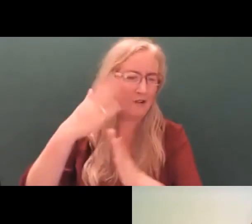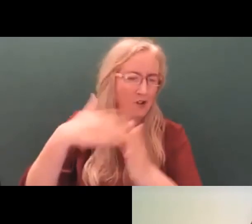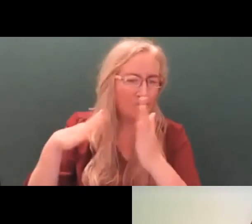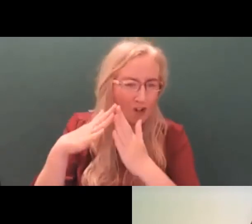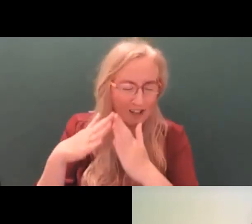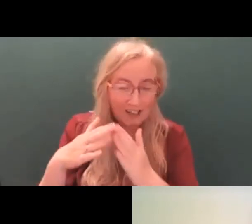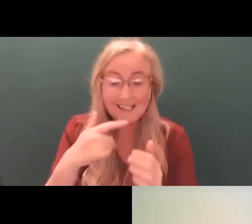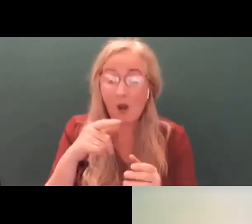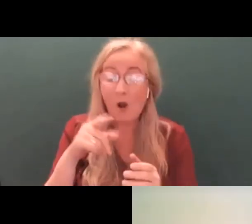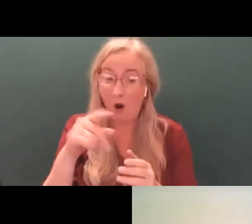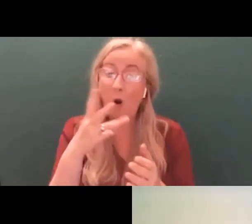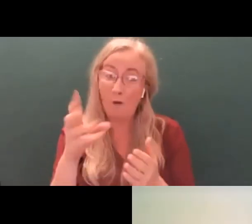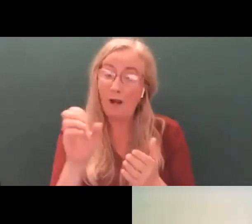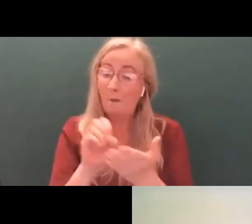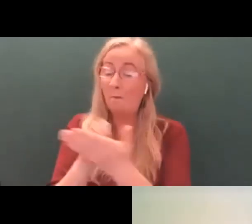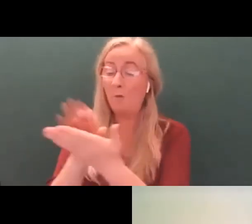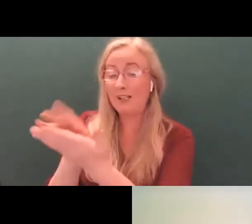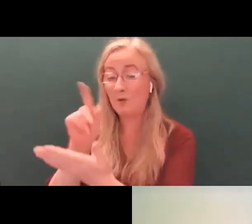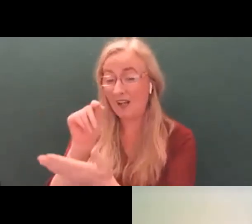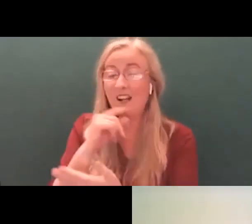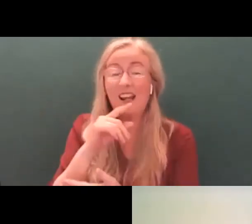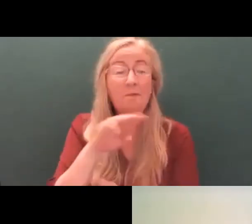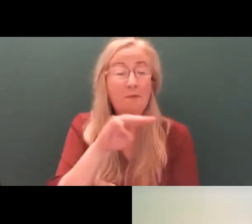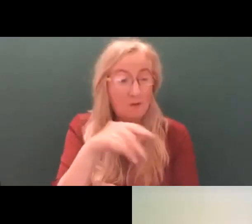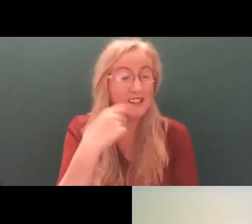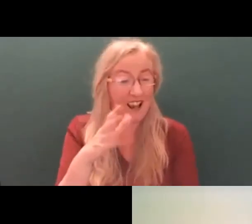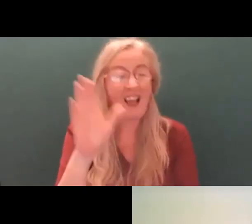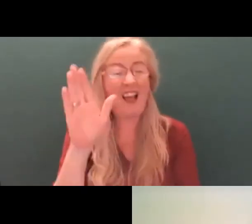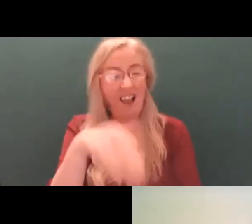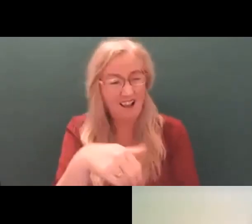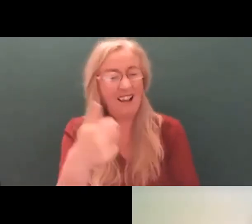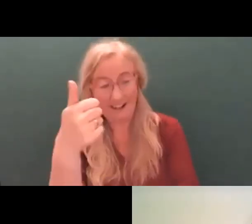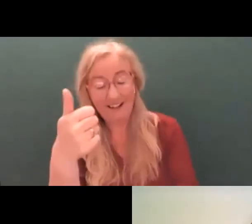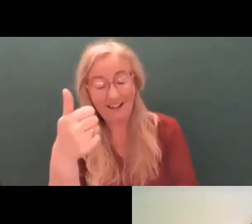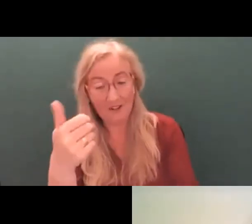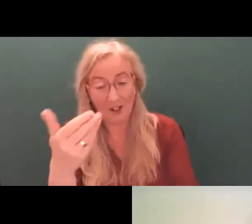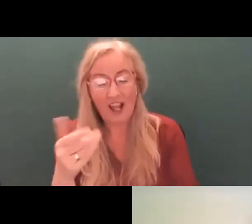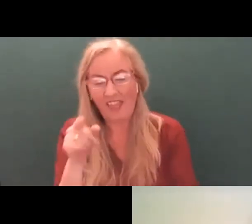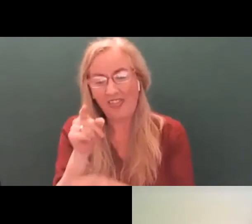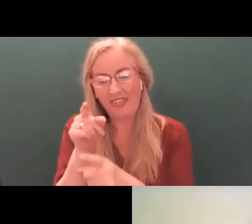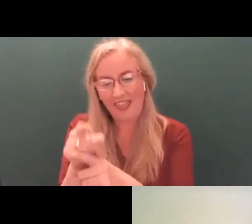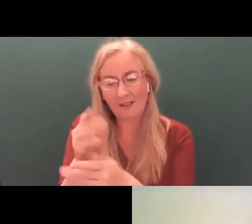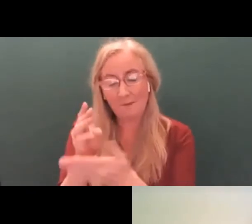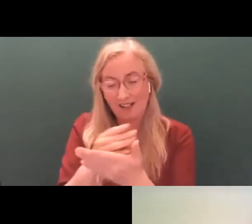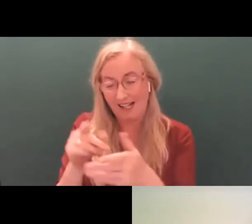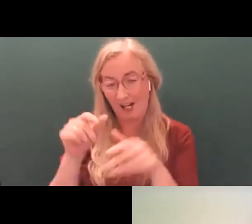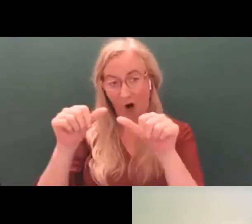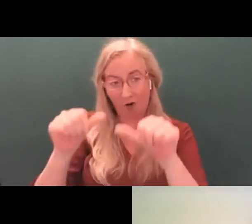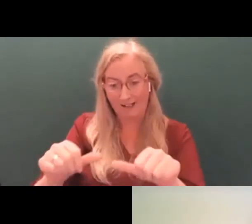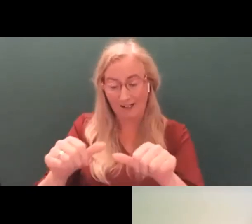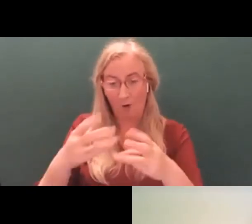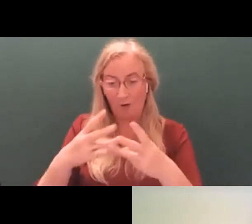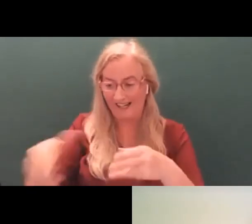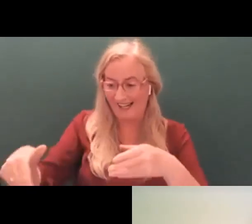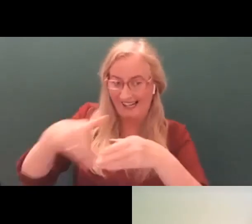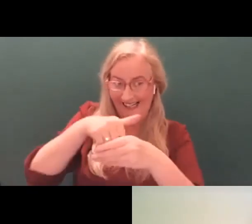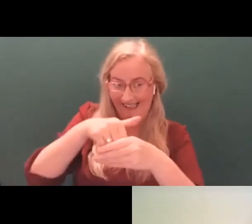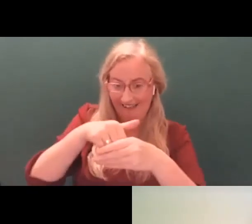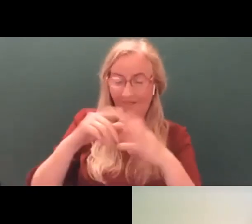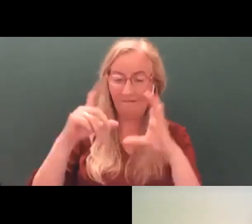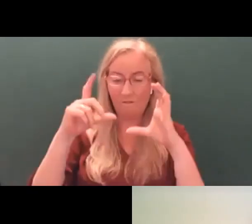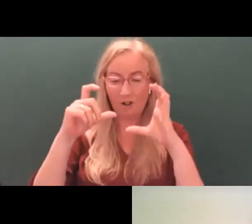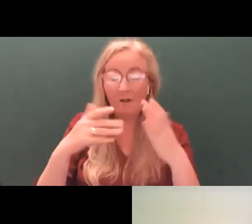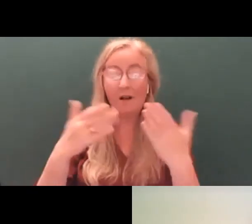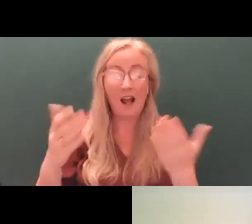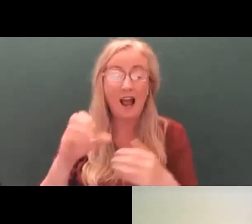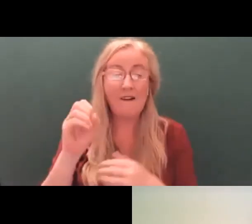I'm going to put this up on Twitter, and everybody goes, oh yeah, that's great, let's put it up. So everybody's agreeing at that stage. Obviously GDPR